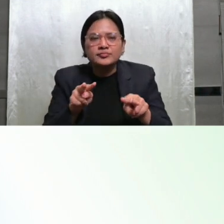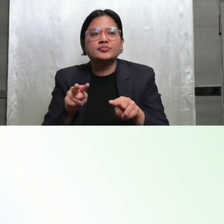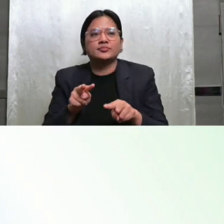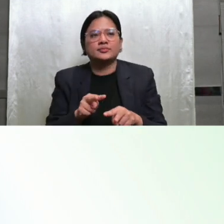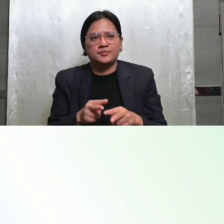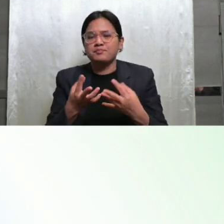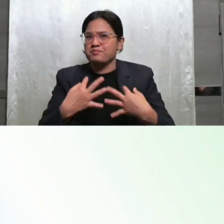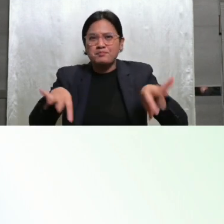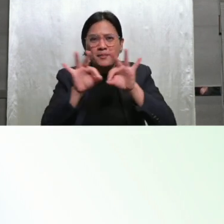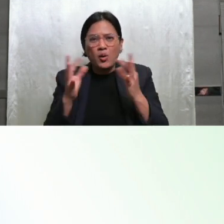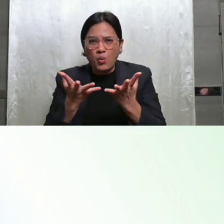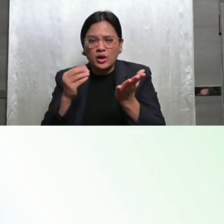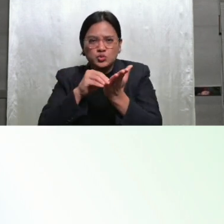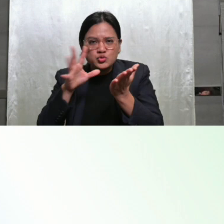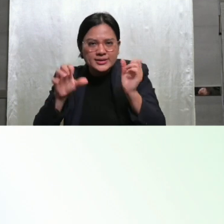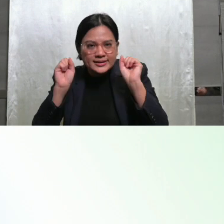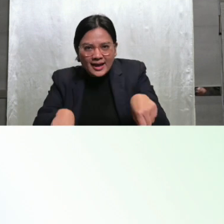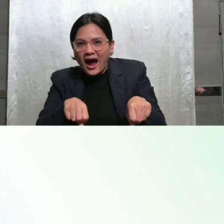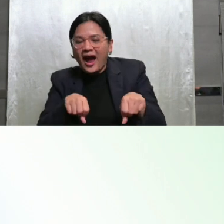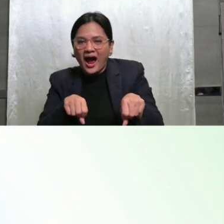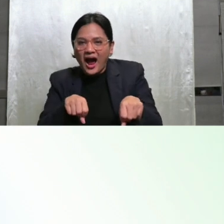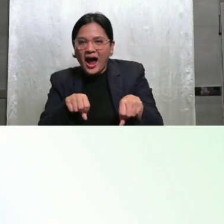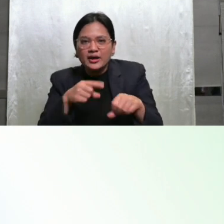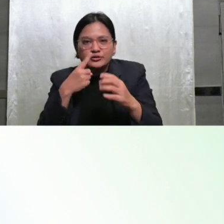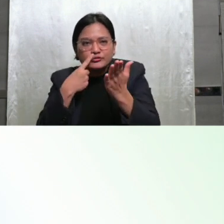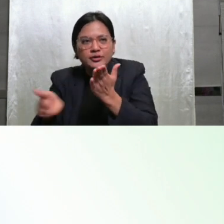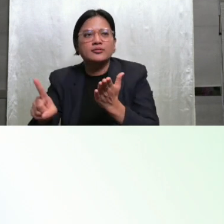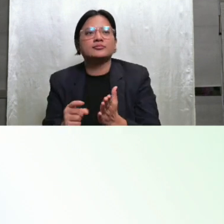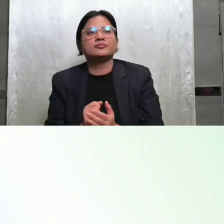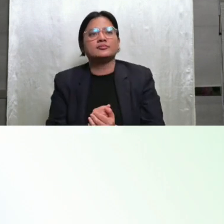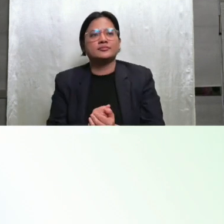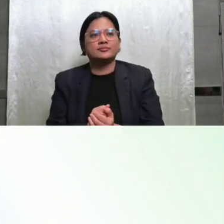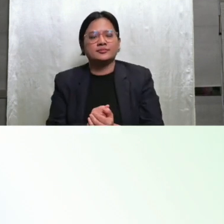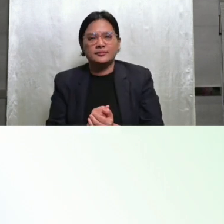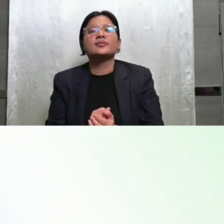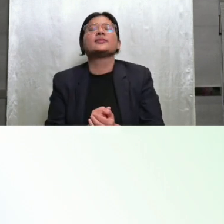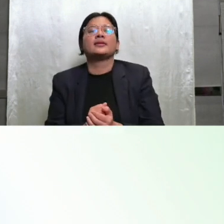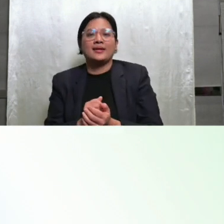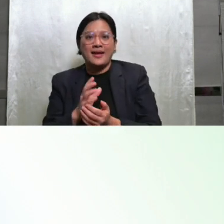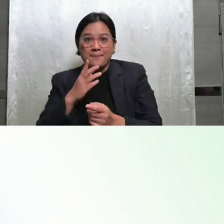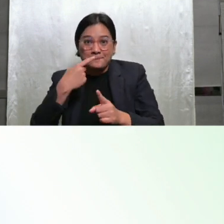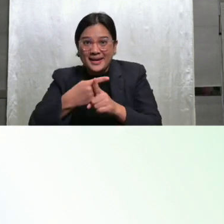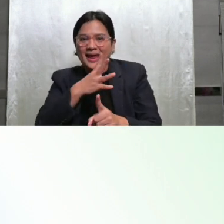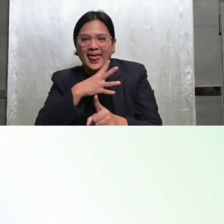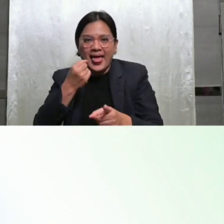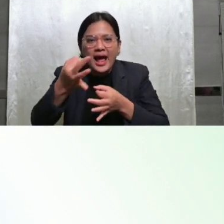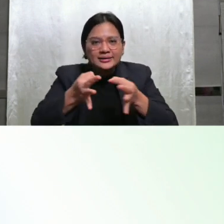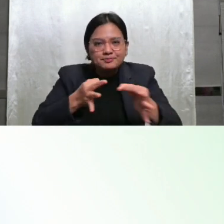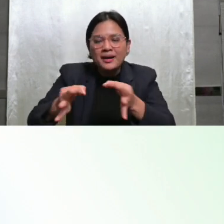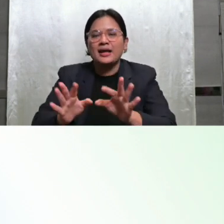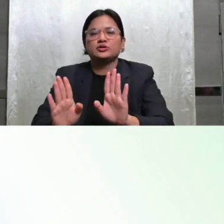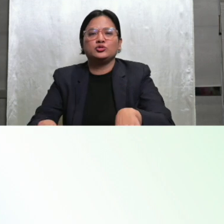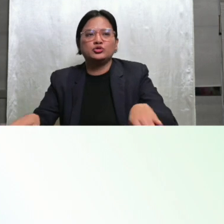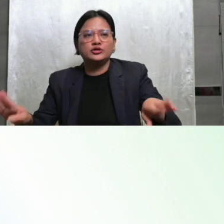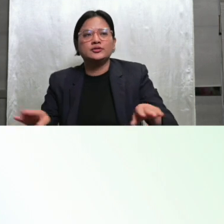You can make it co-author. You can have a auto-reply feature. You can provide helps directly. Let's see how your workload